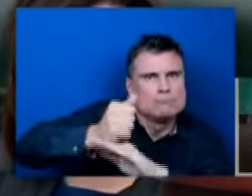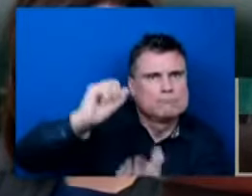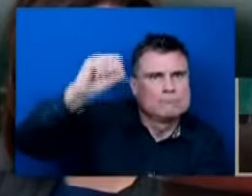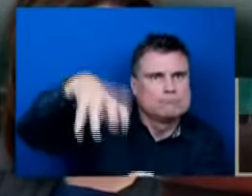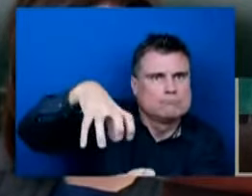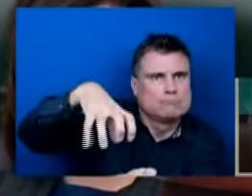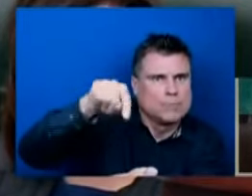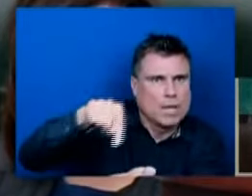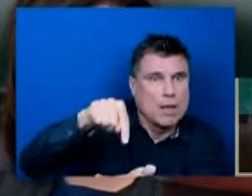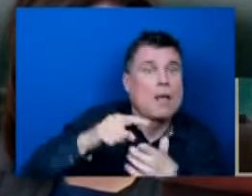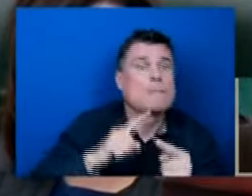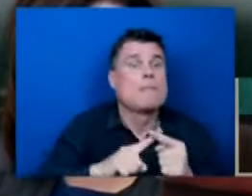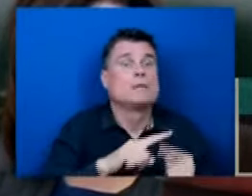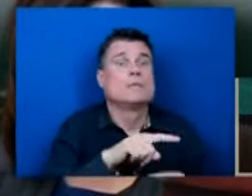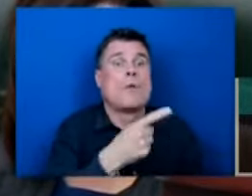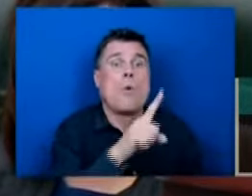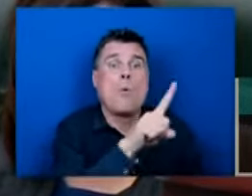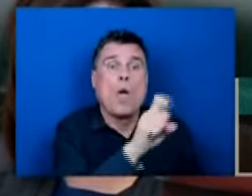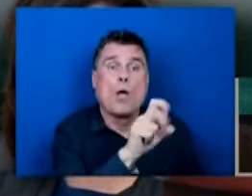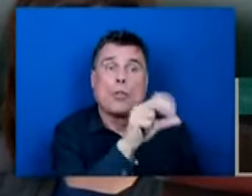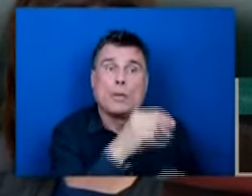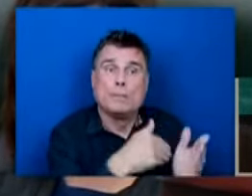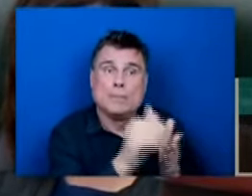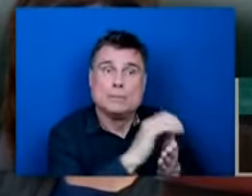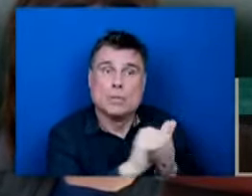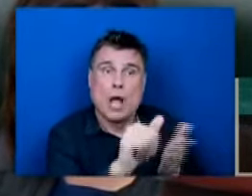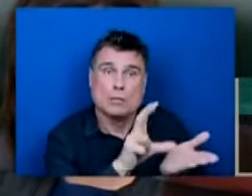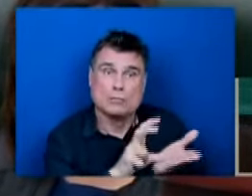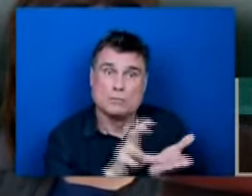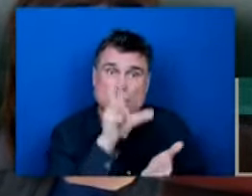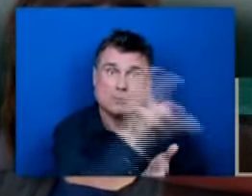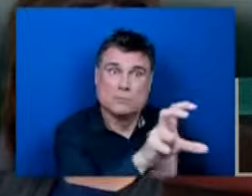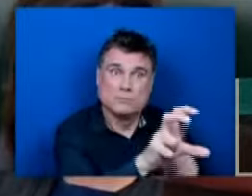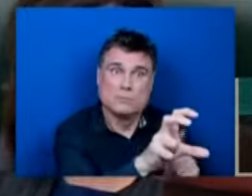expanding surgical capacity right across the province.